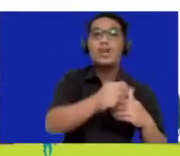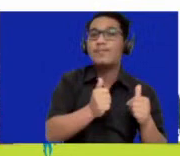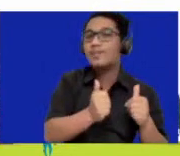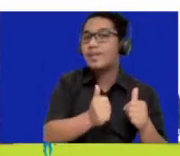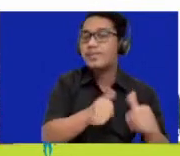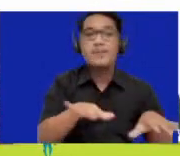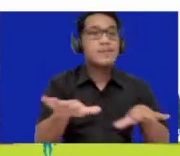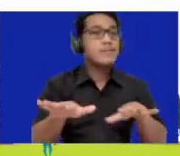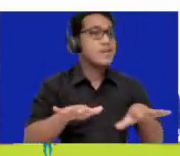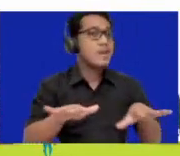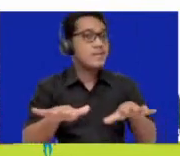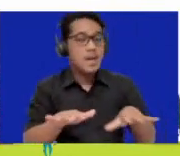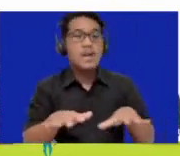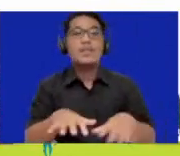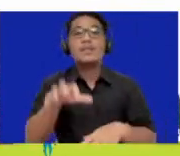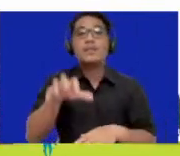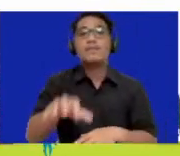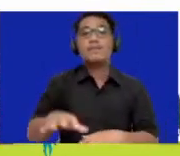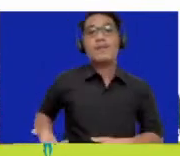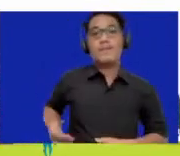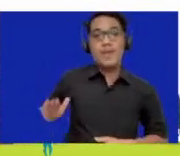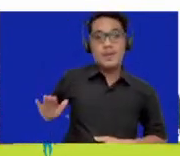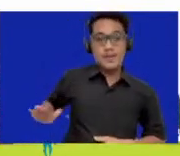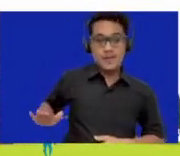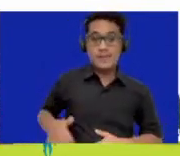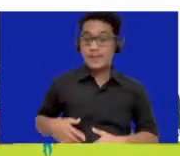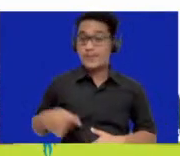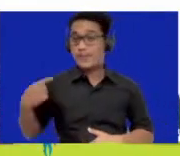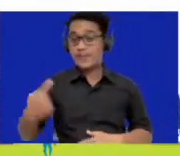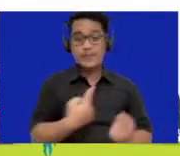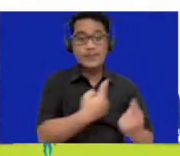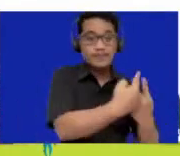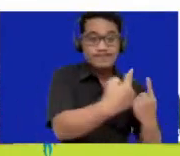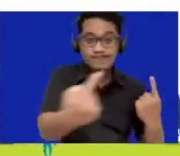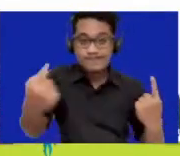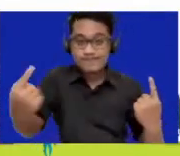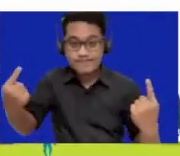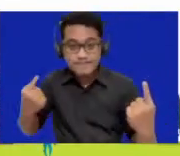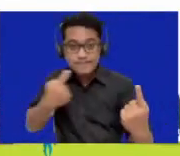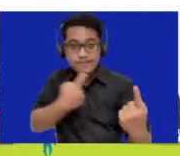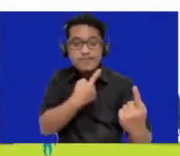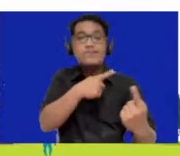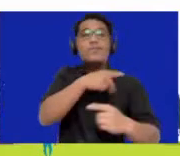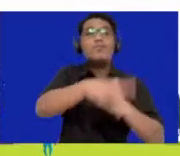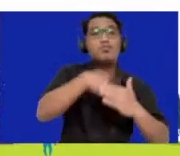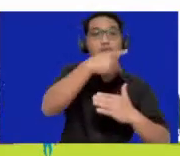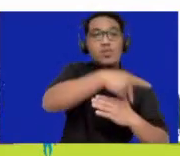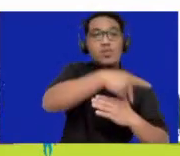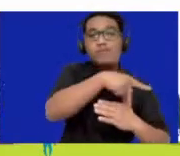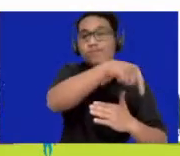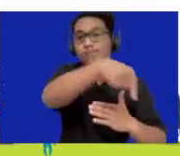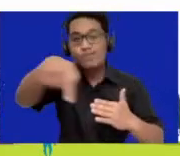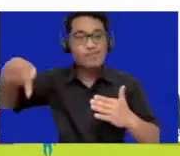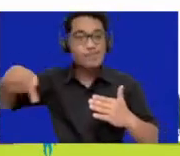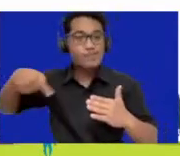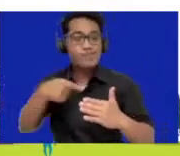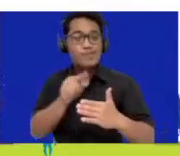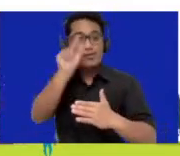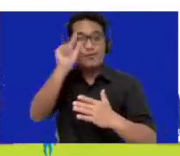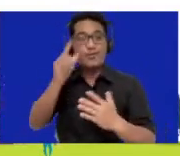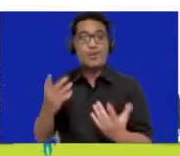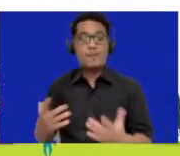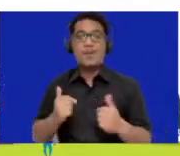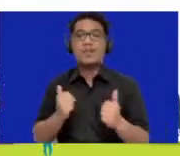Cyclone Preparedness Program is a unique institutional arrangement for community preparedness created to mitigate